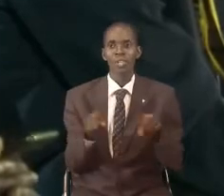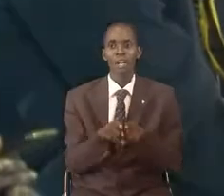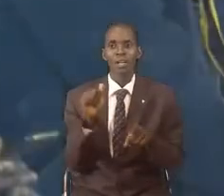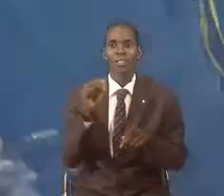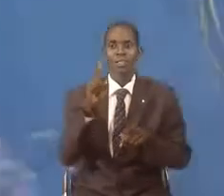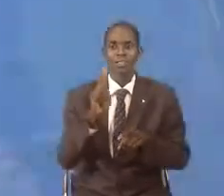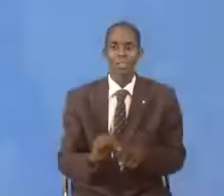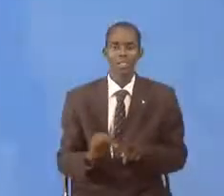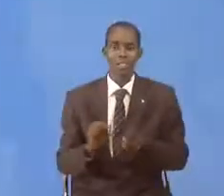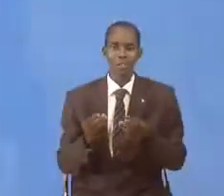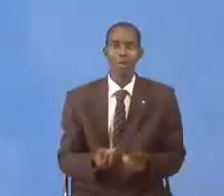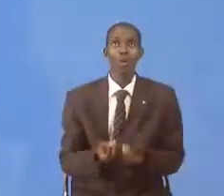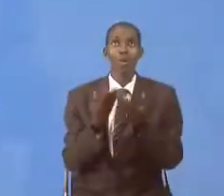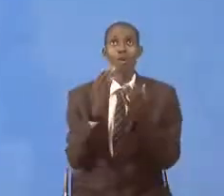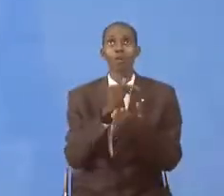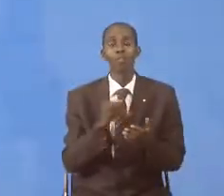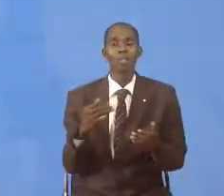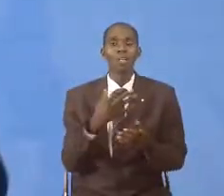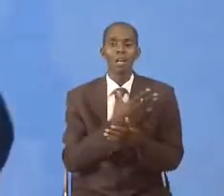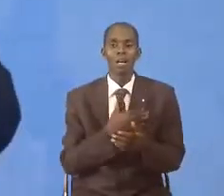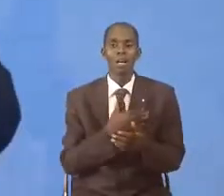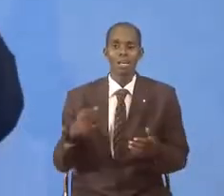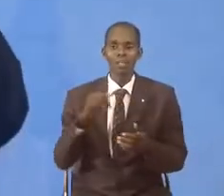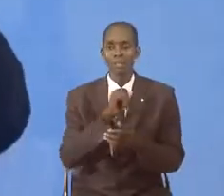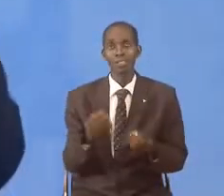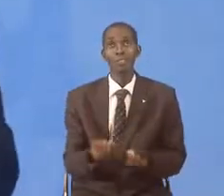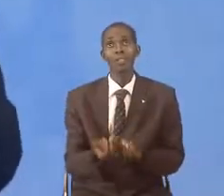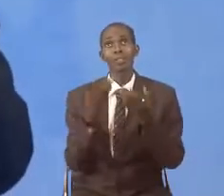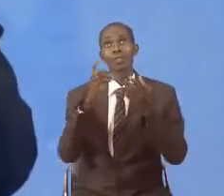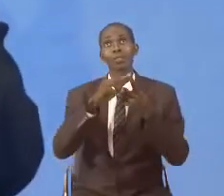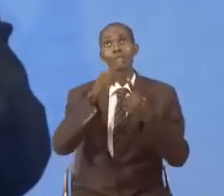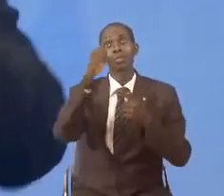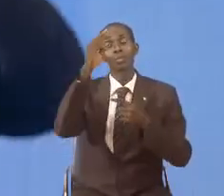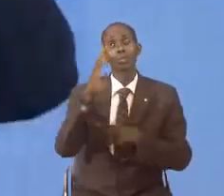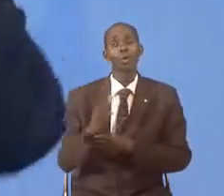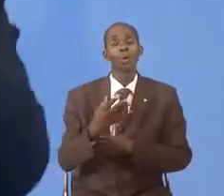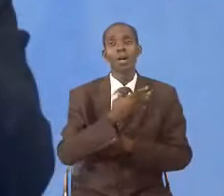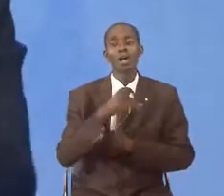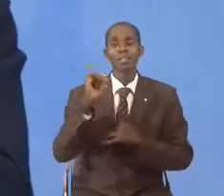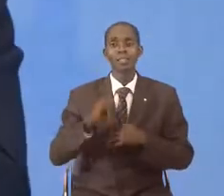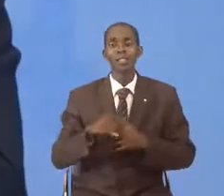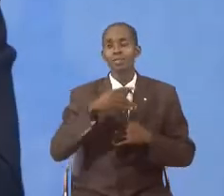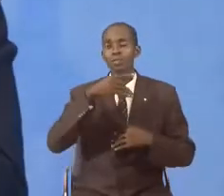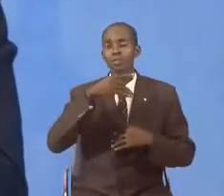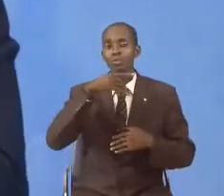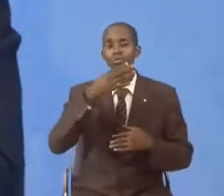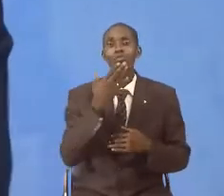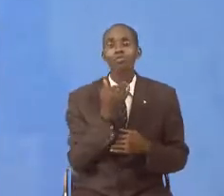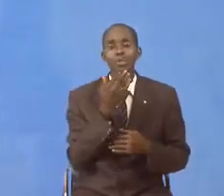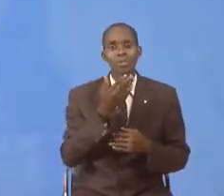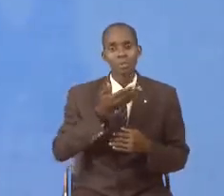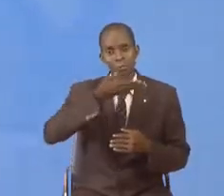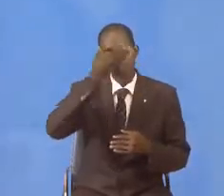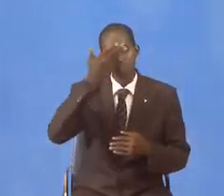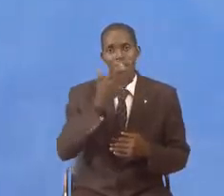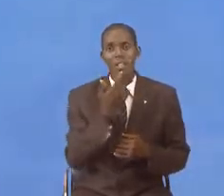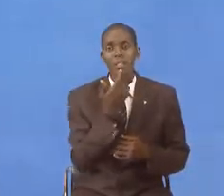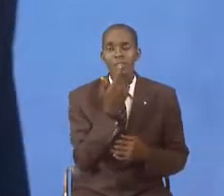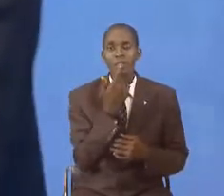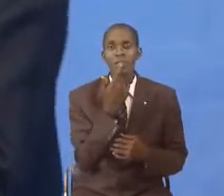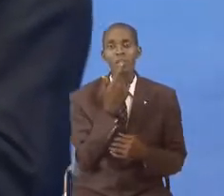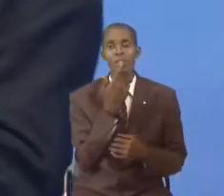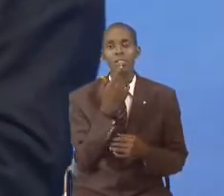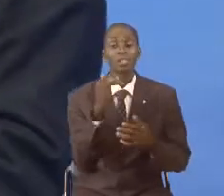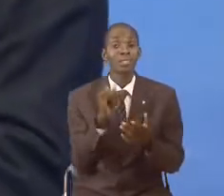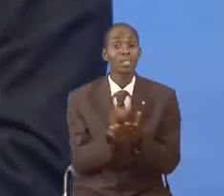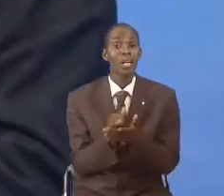himself. He has given himself for you as an offering and a sacrifice to God. And that